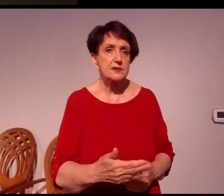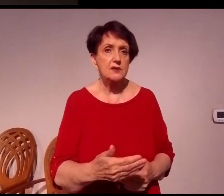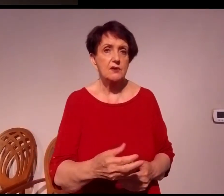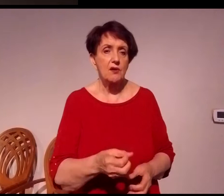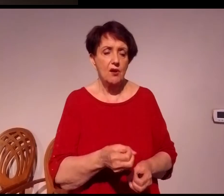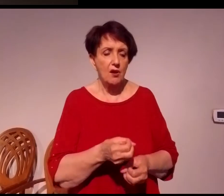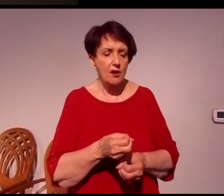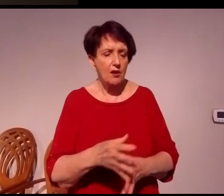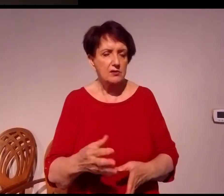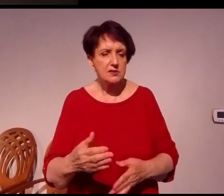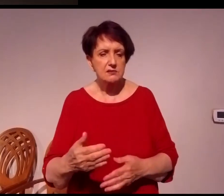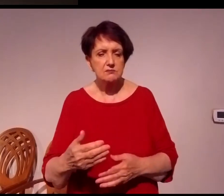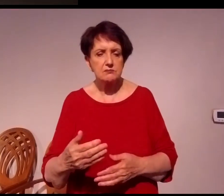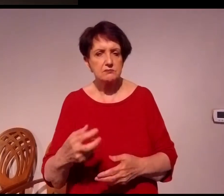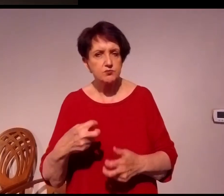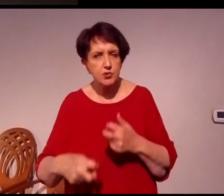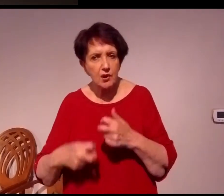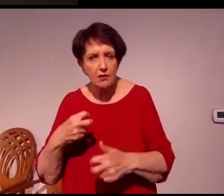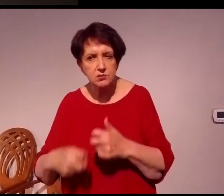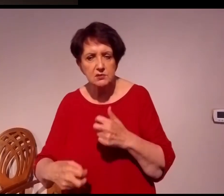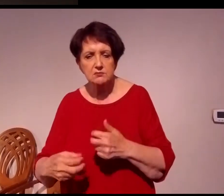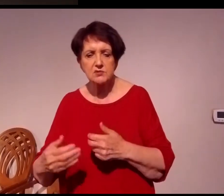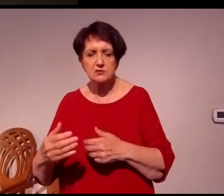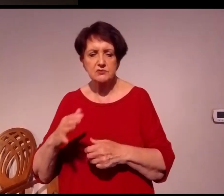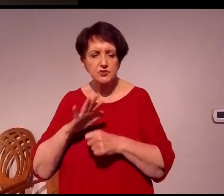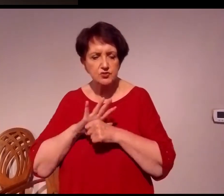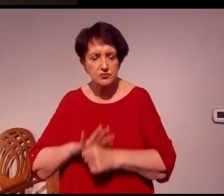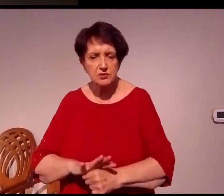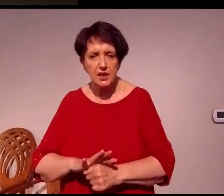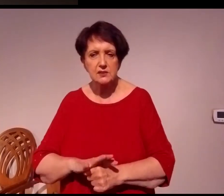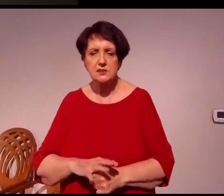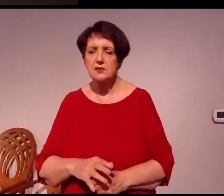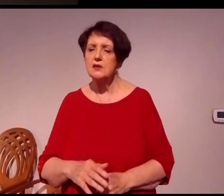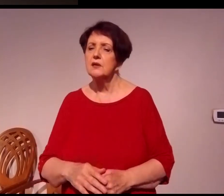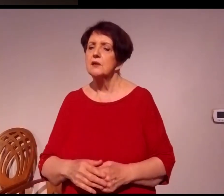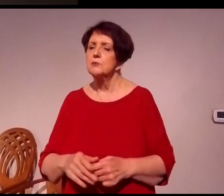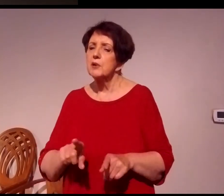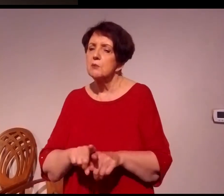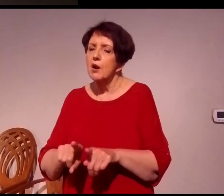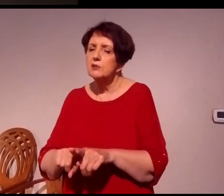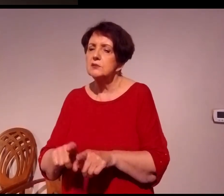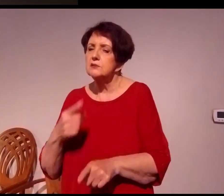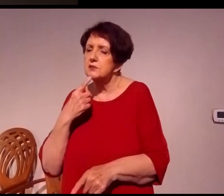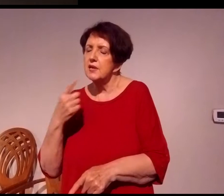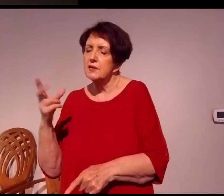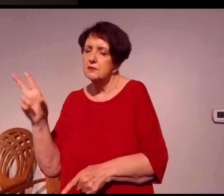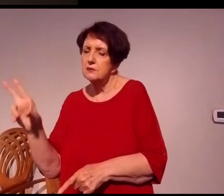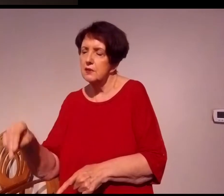causing me to be distracted, I'm also then saying no to those things